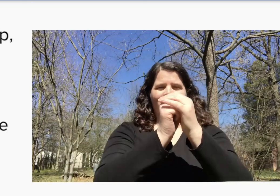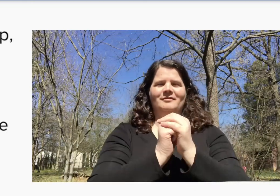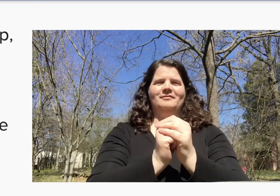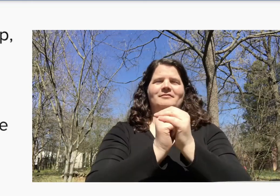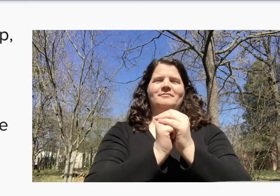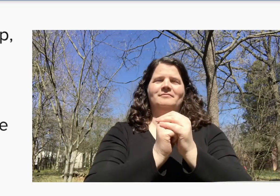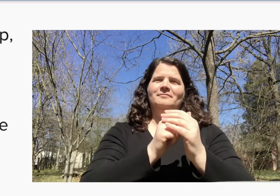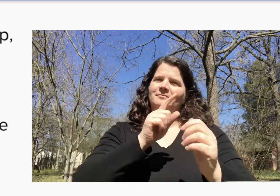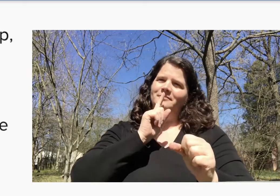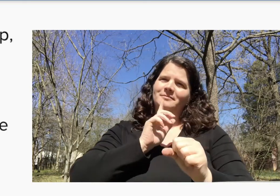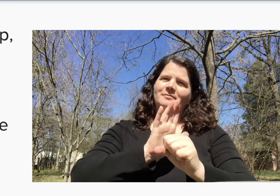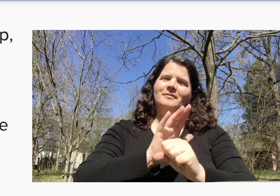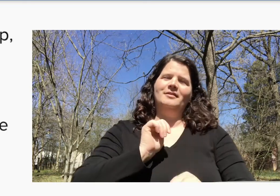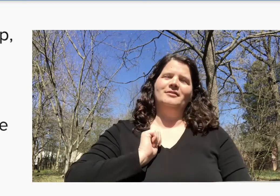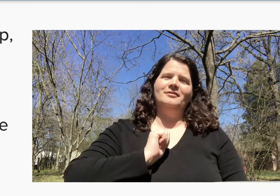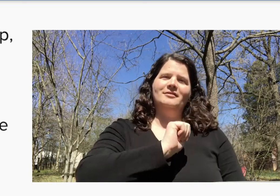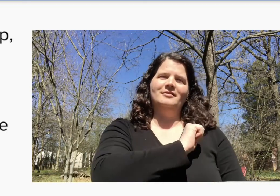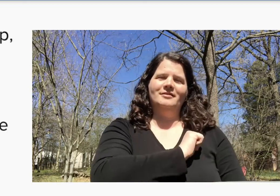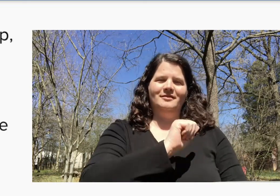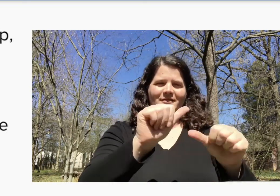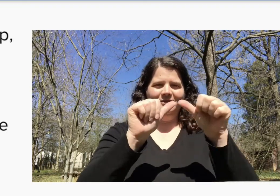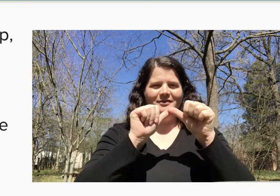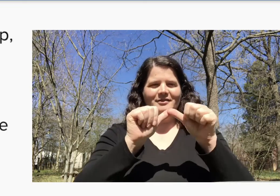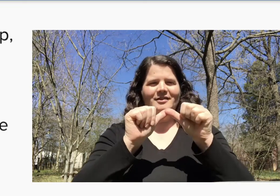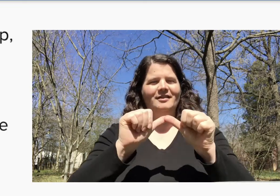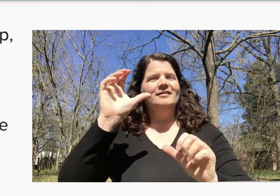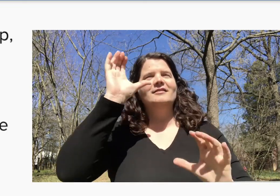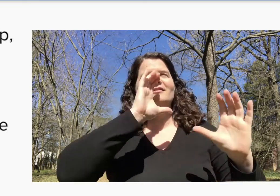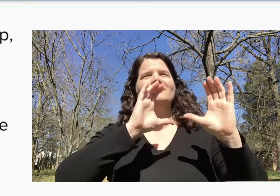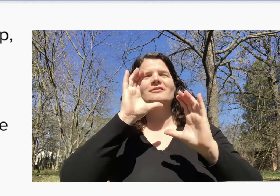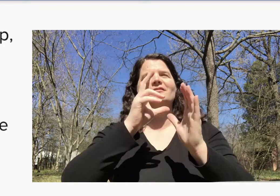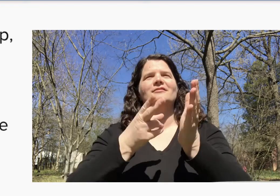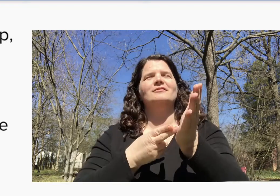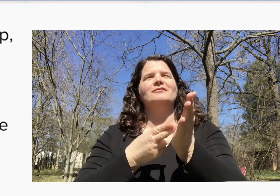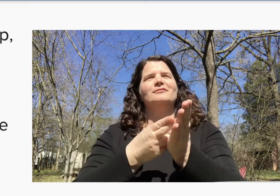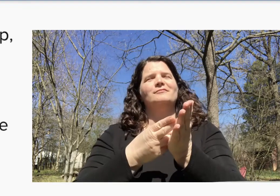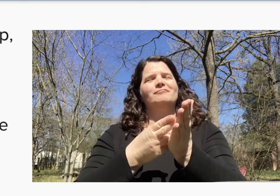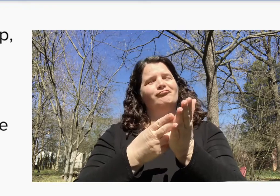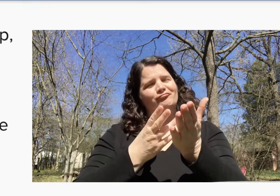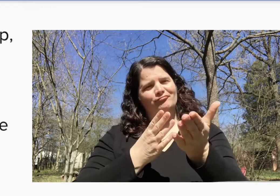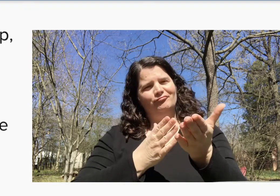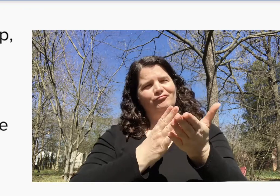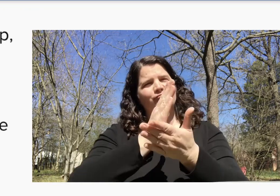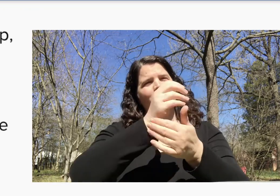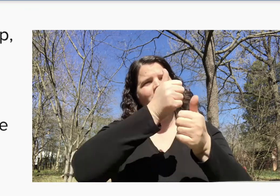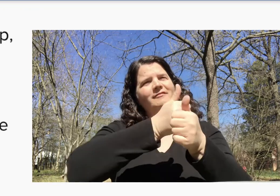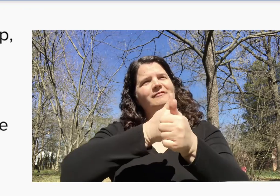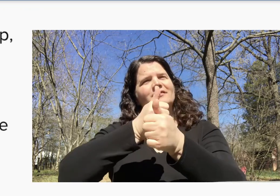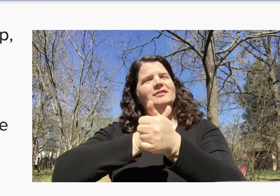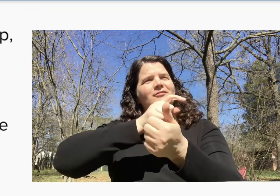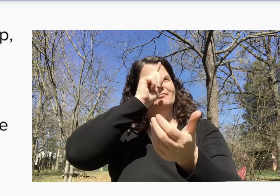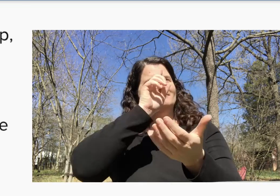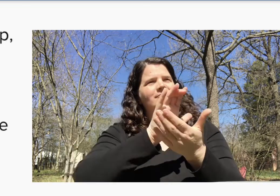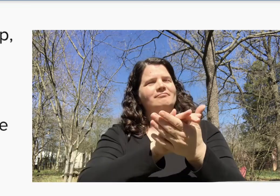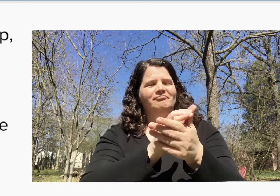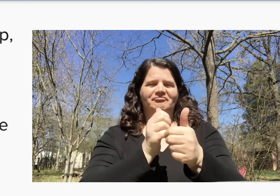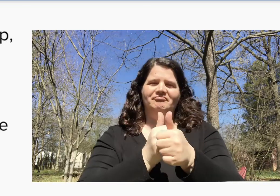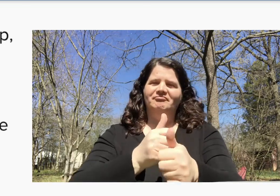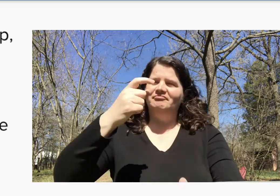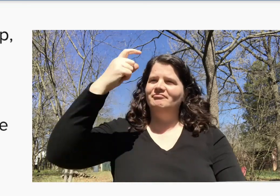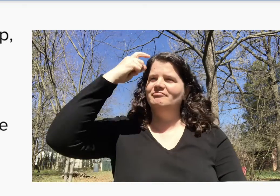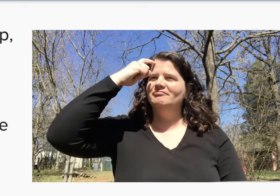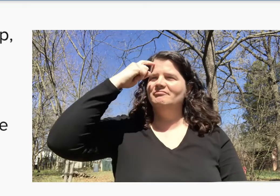As we gather here for worship, we pledge ourselves to the endless search for truth, to the right of each to believe as